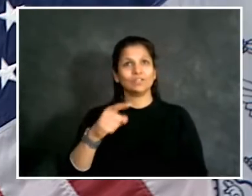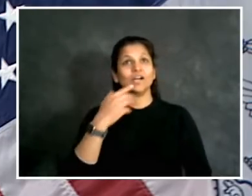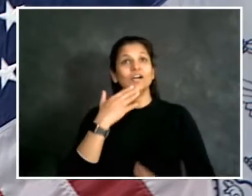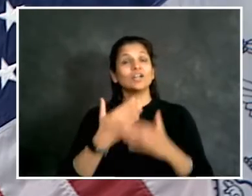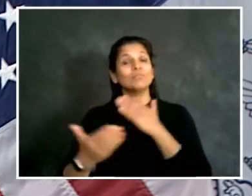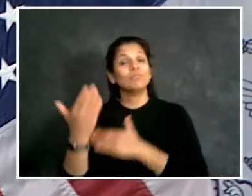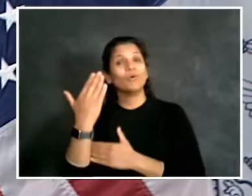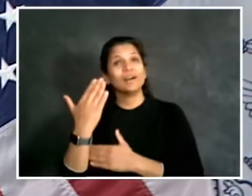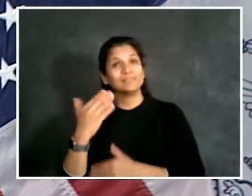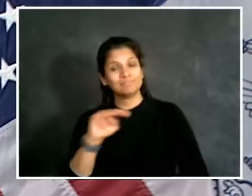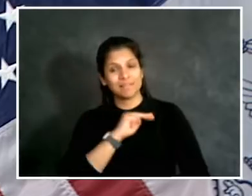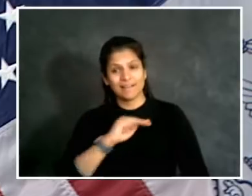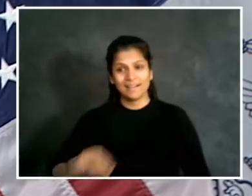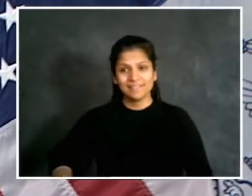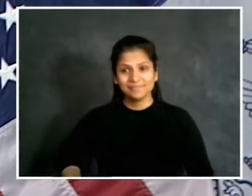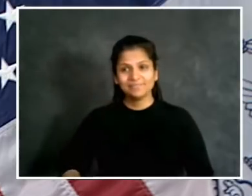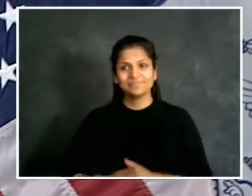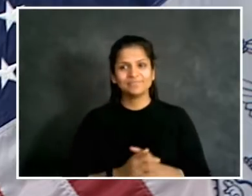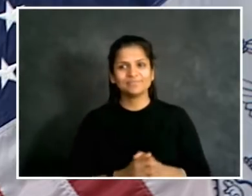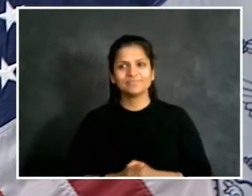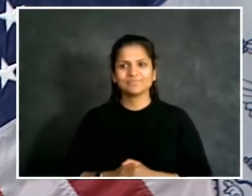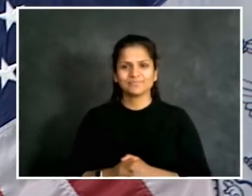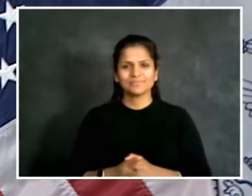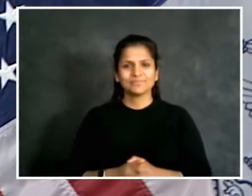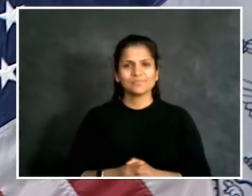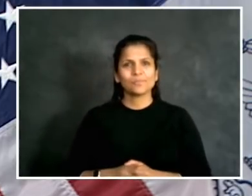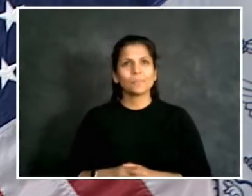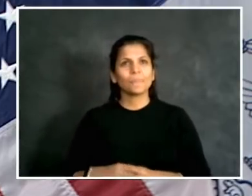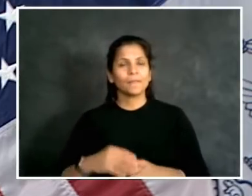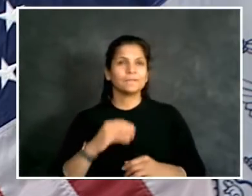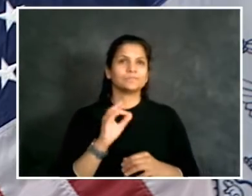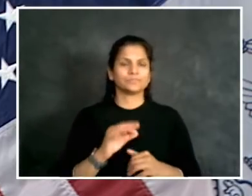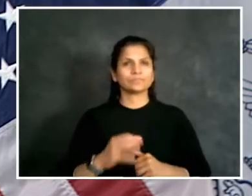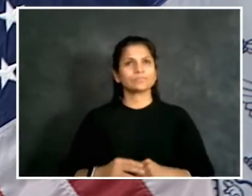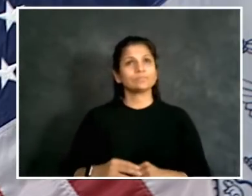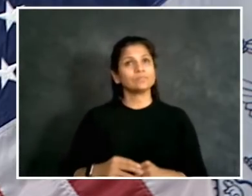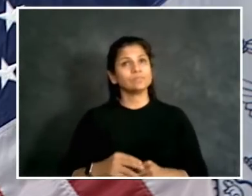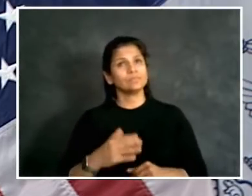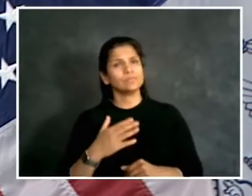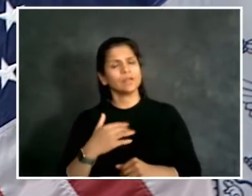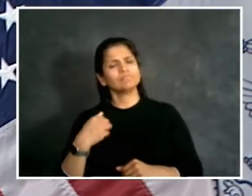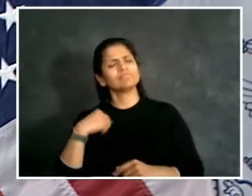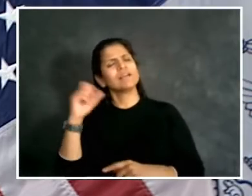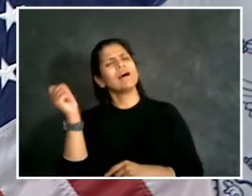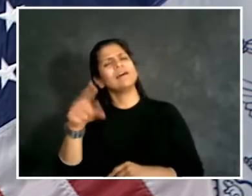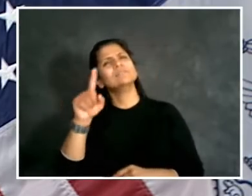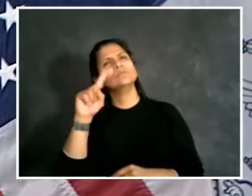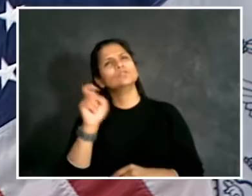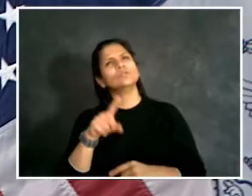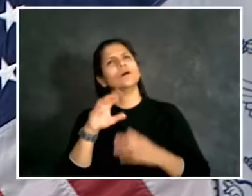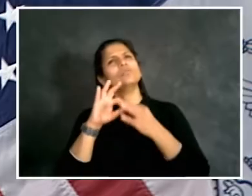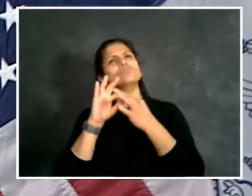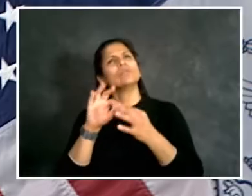My first question has to do again with the homeless on the subways. I wonder if you think that cleaning the subways every 24